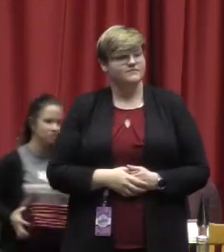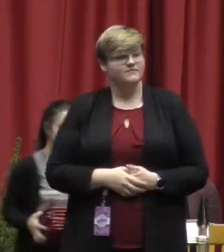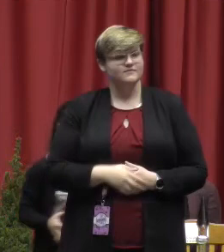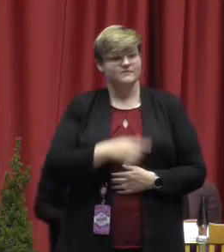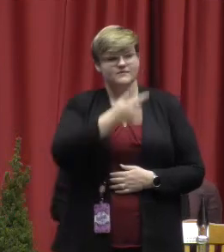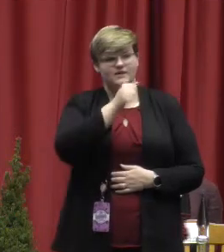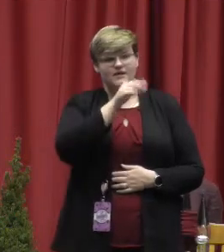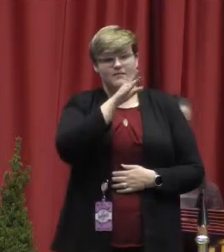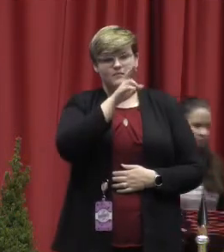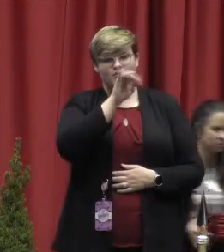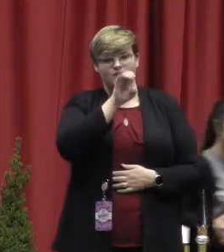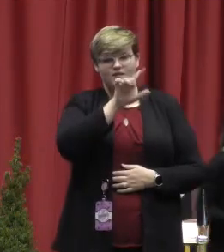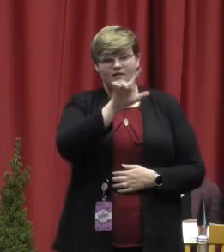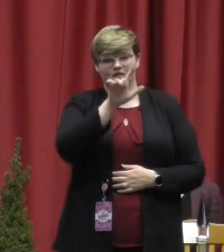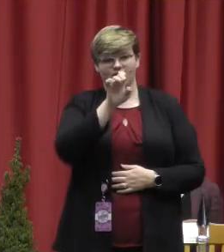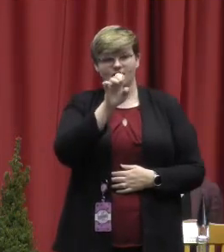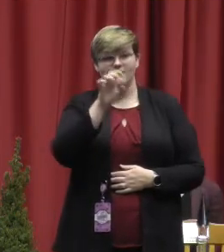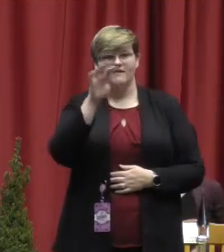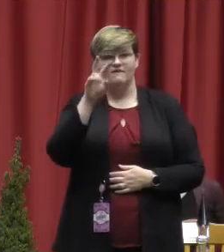Gabrielle Vigil,